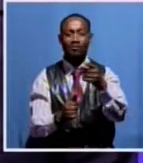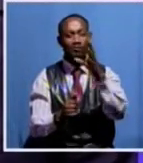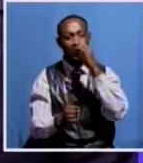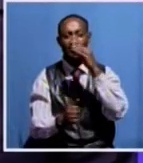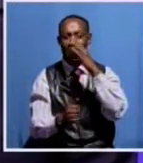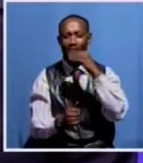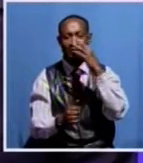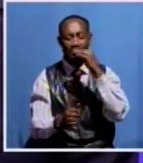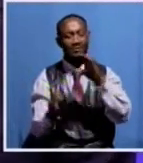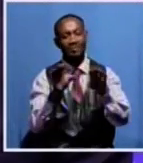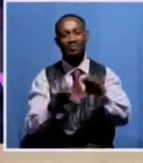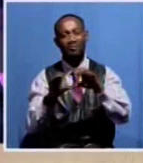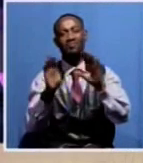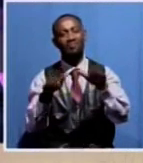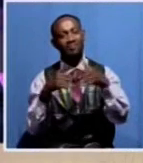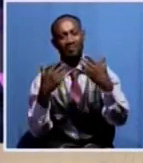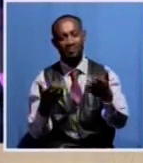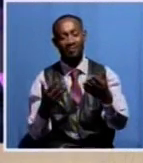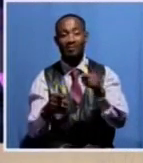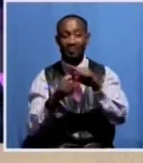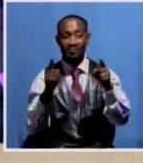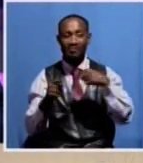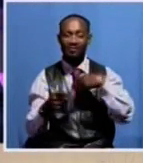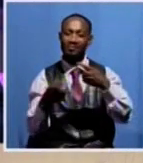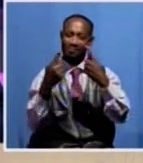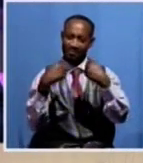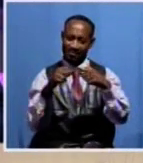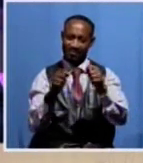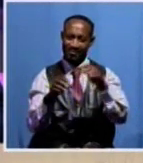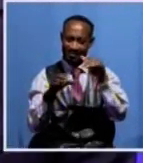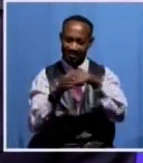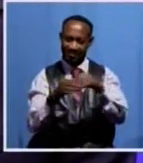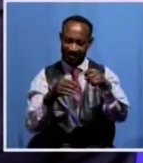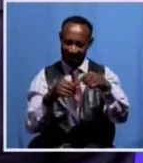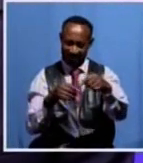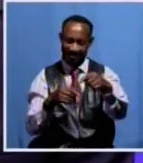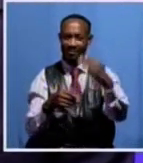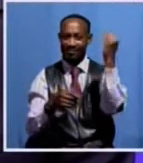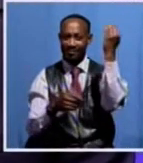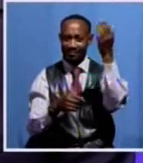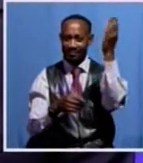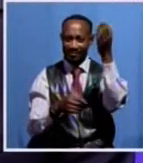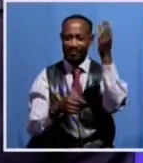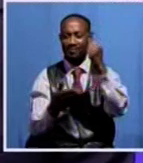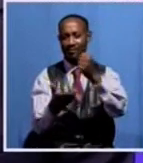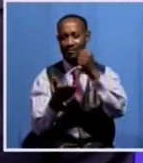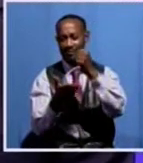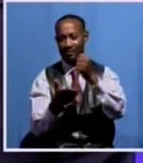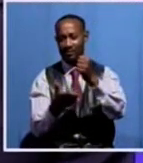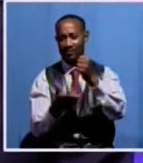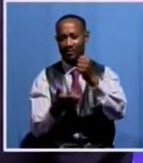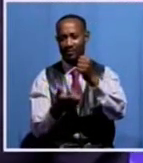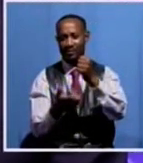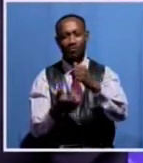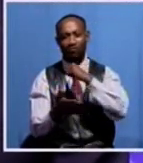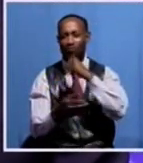not doing it. So all I can try to do in the course of implementing my budget is to implement the things that I say I will implement. Doesn't mean